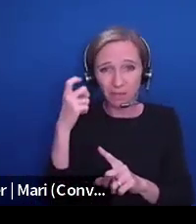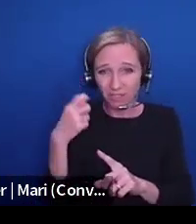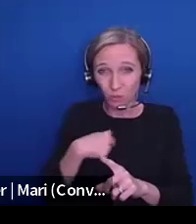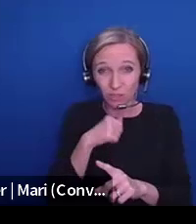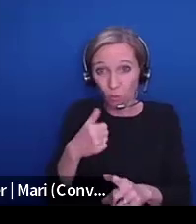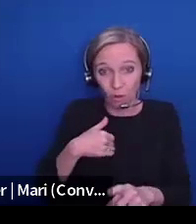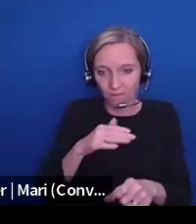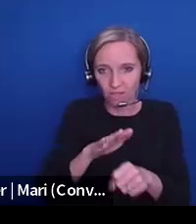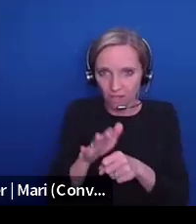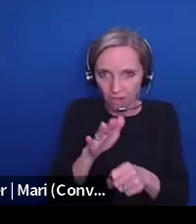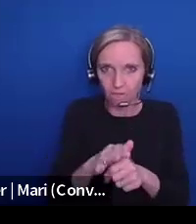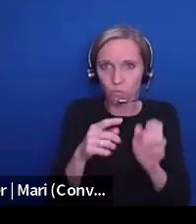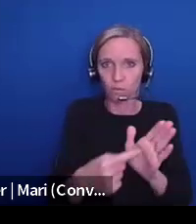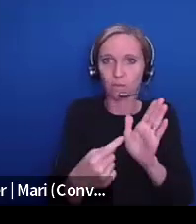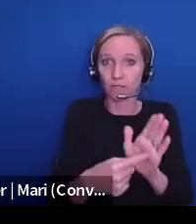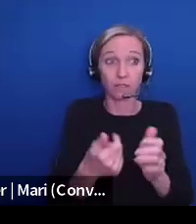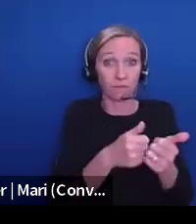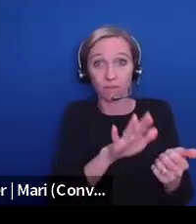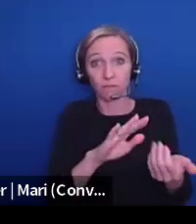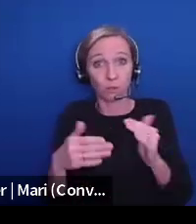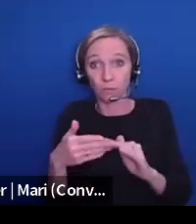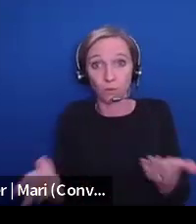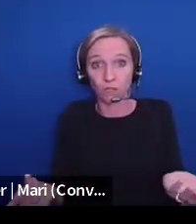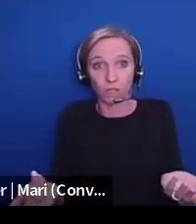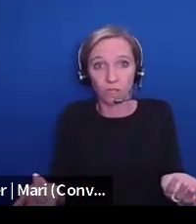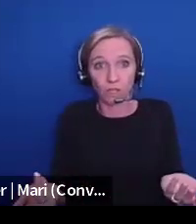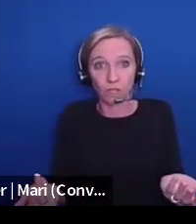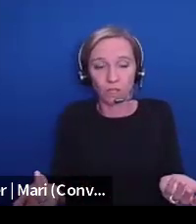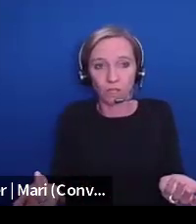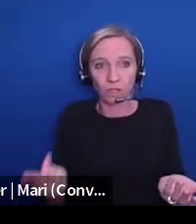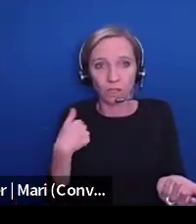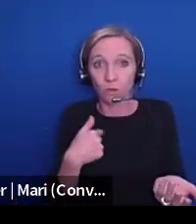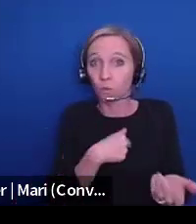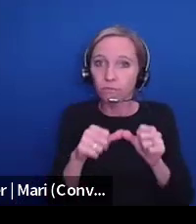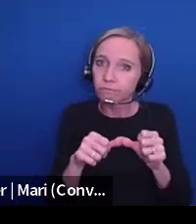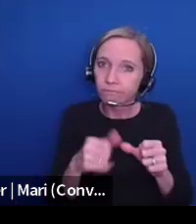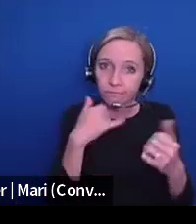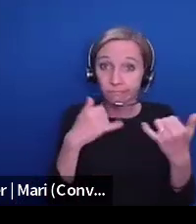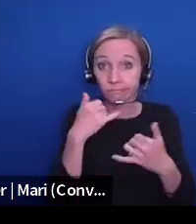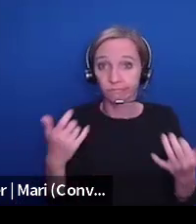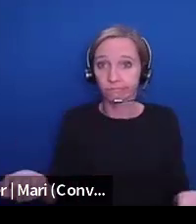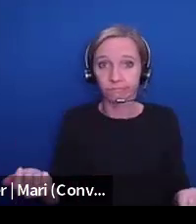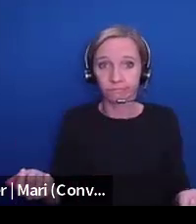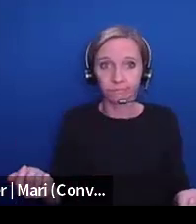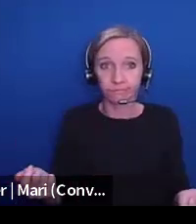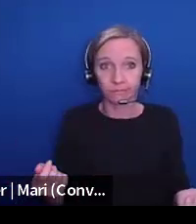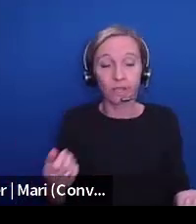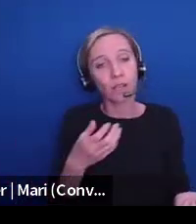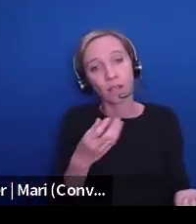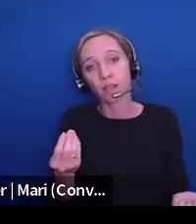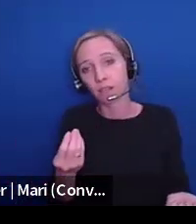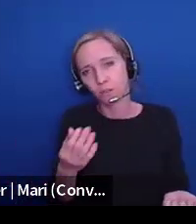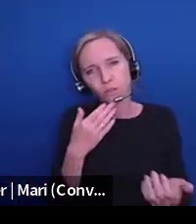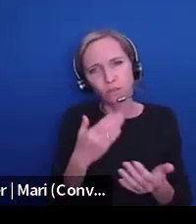enough representative of each community, then we can keep making those mistakes, and then eventually it's also good making